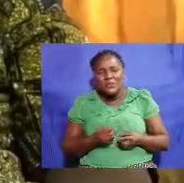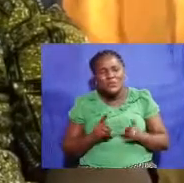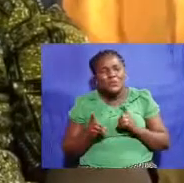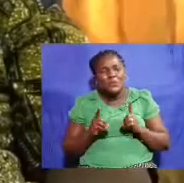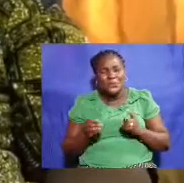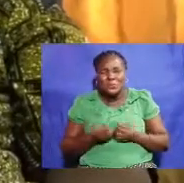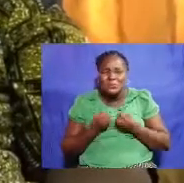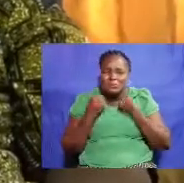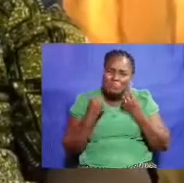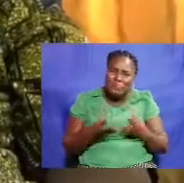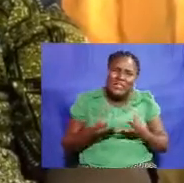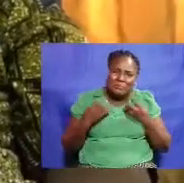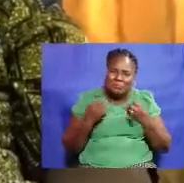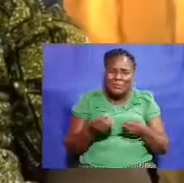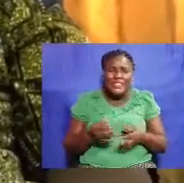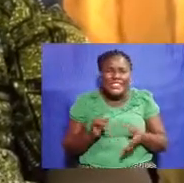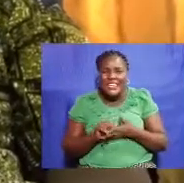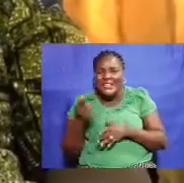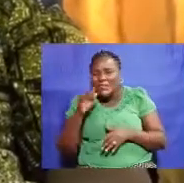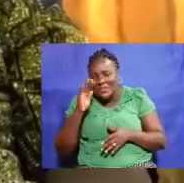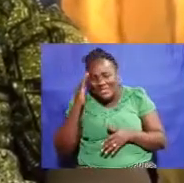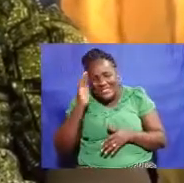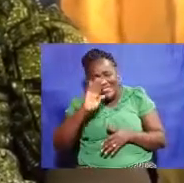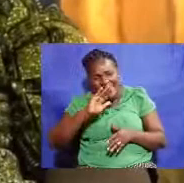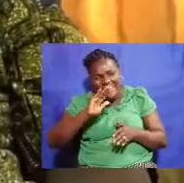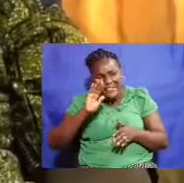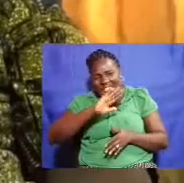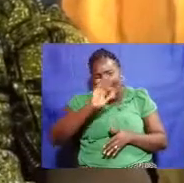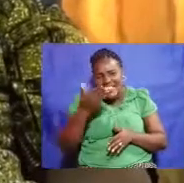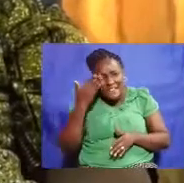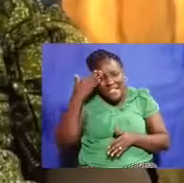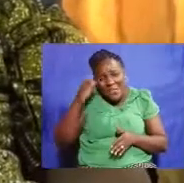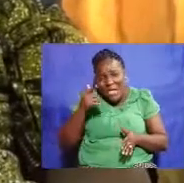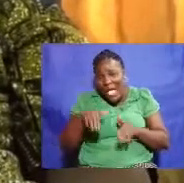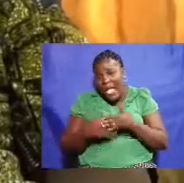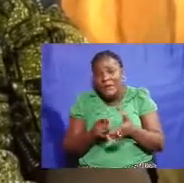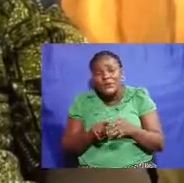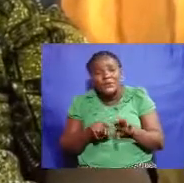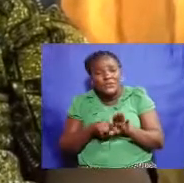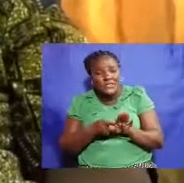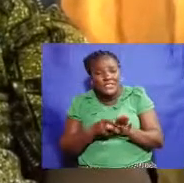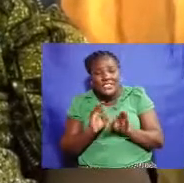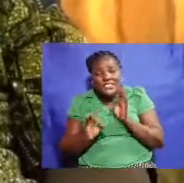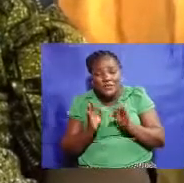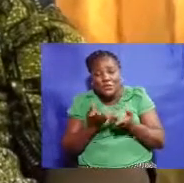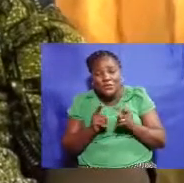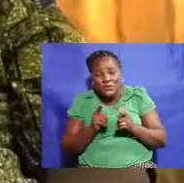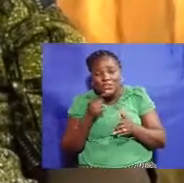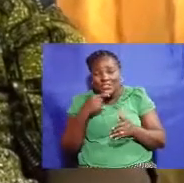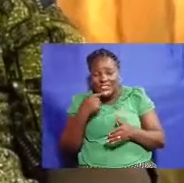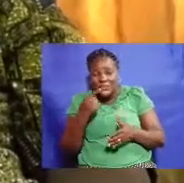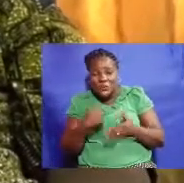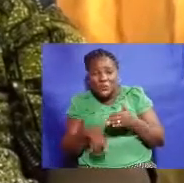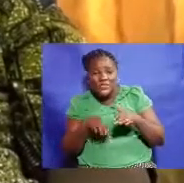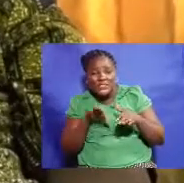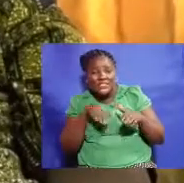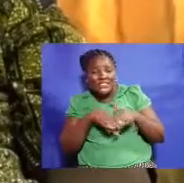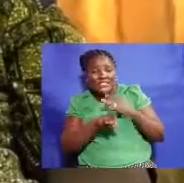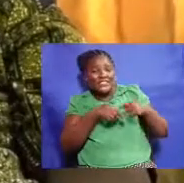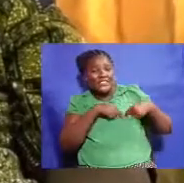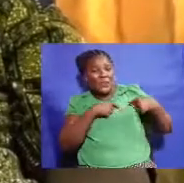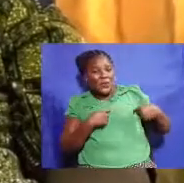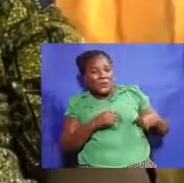the congratulations. Because if you really want to say what's in your heart, you will not stop. And I think the